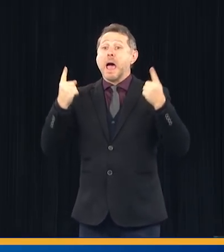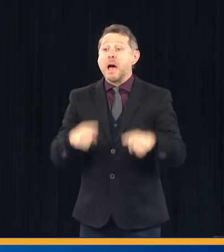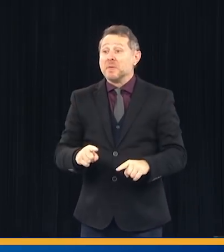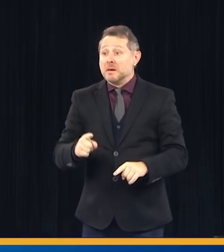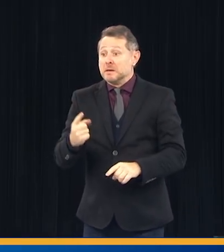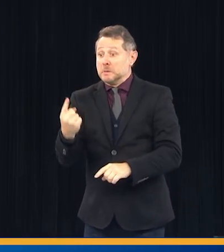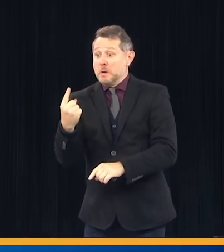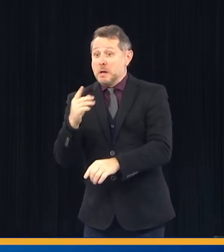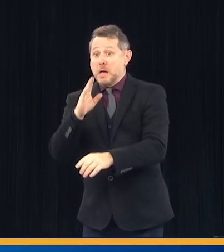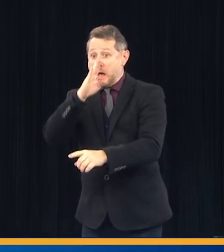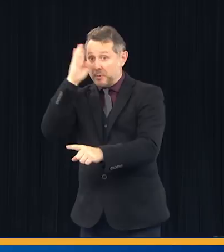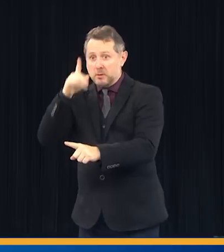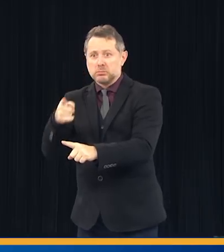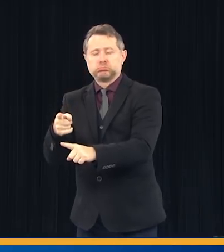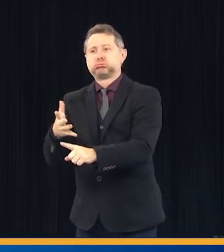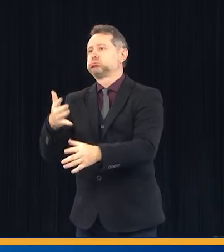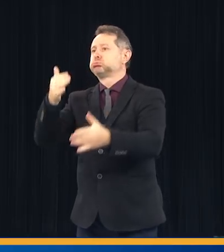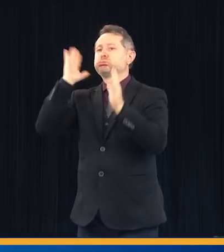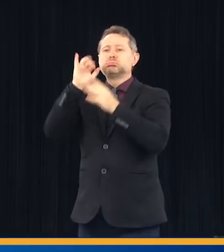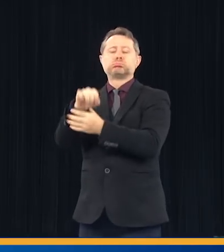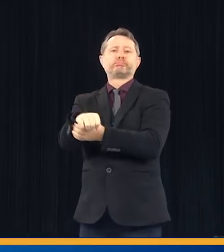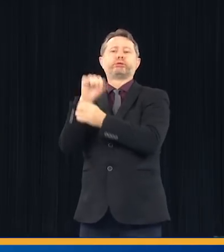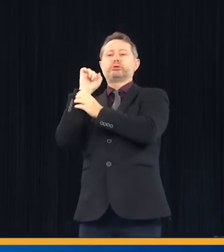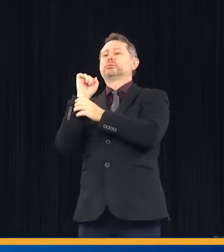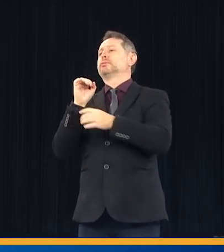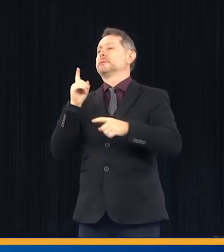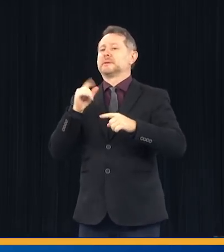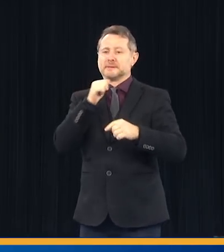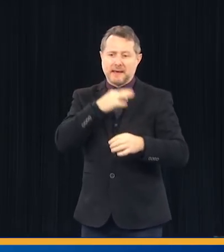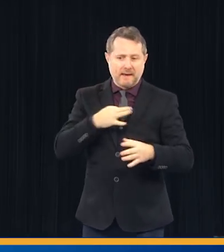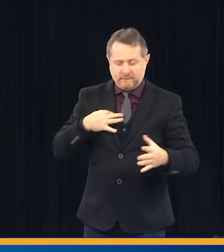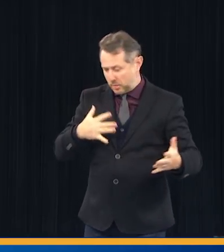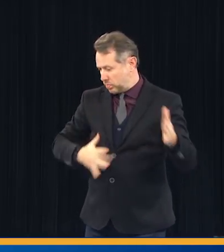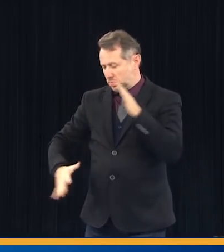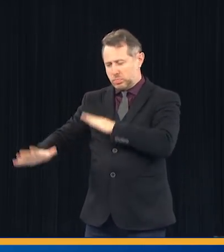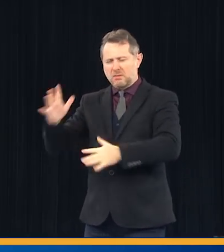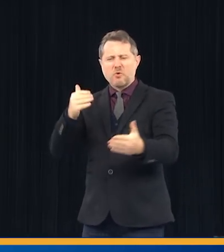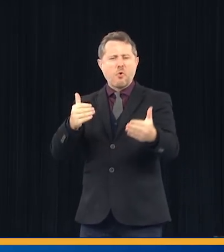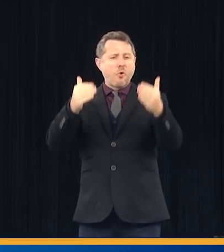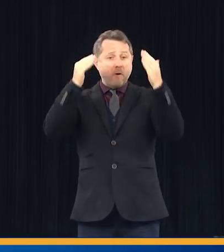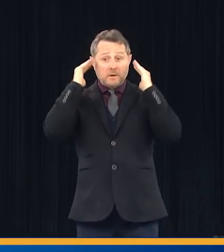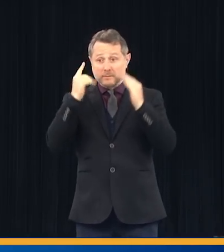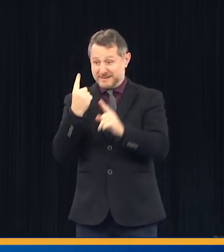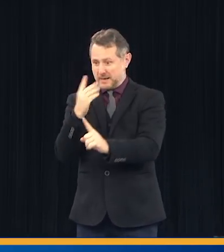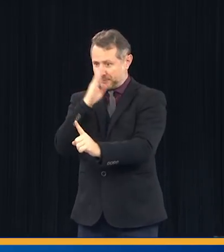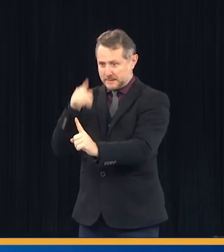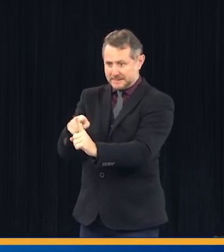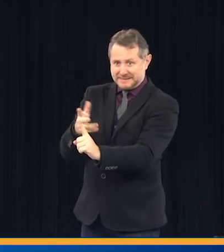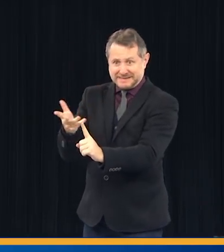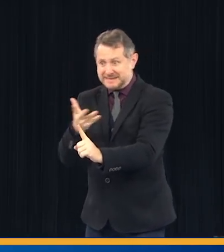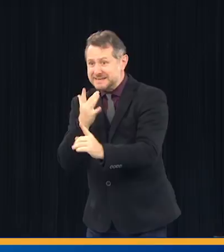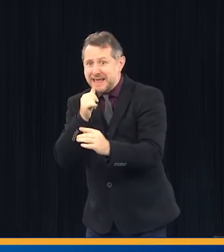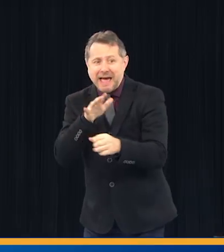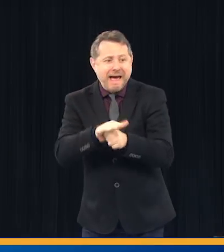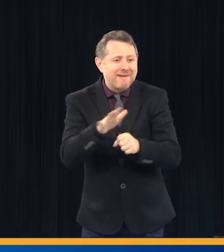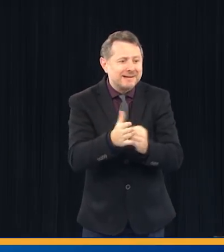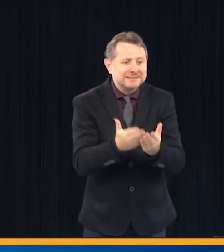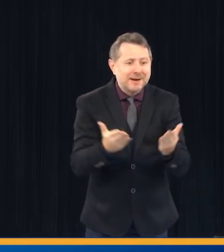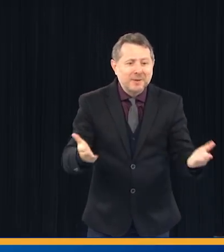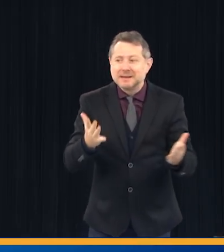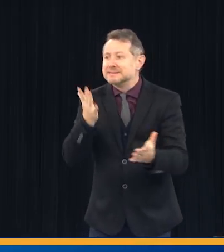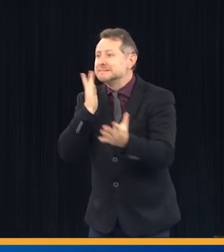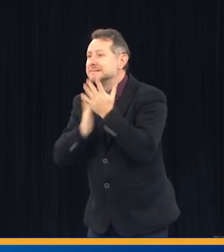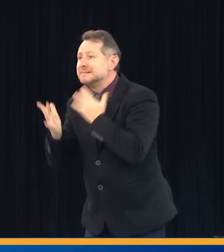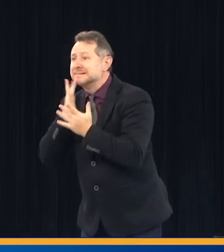system. You can have the staff get overwhelmed. You can have one hospital where they run low on supplies.